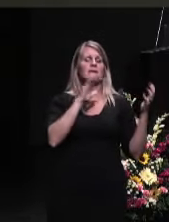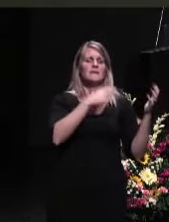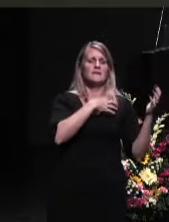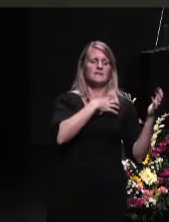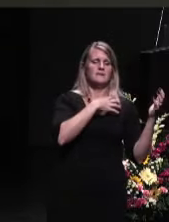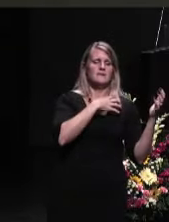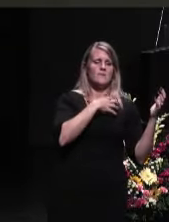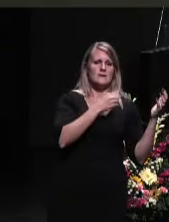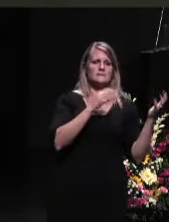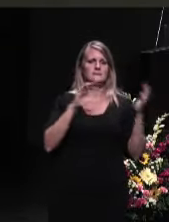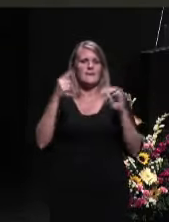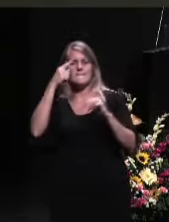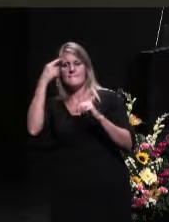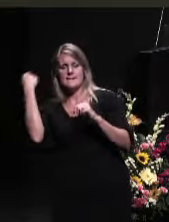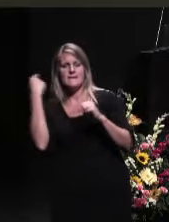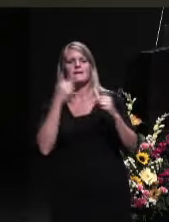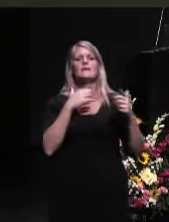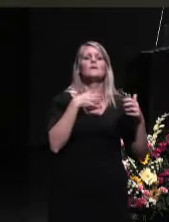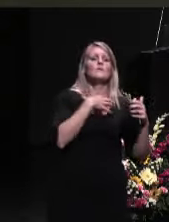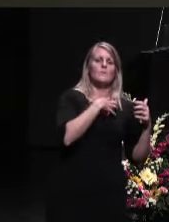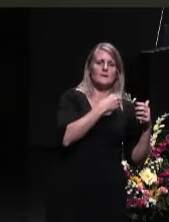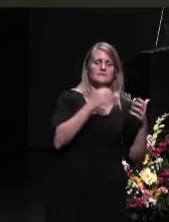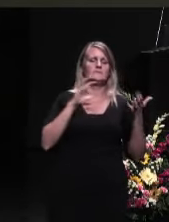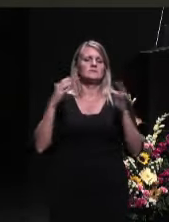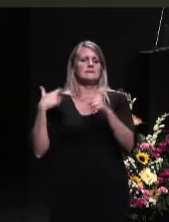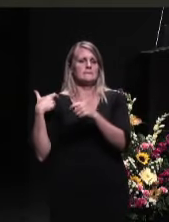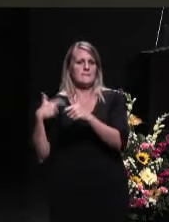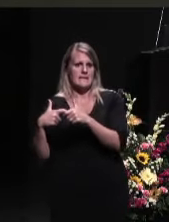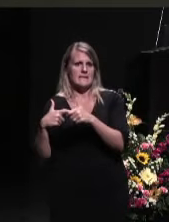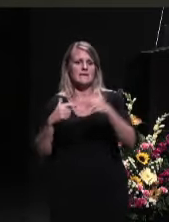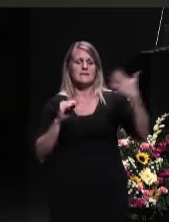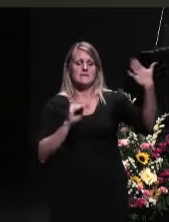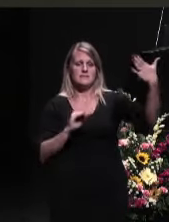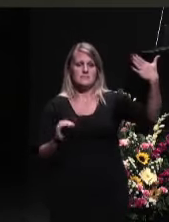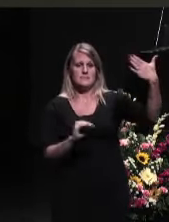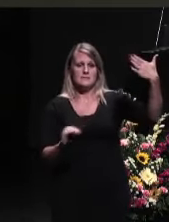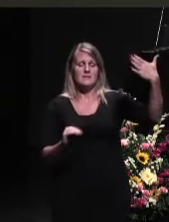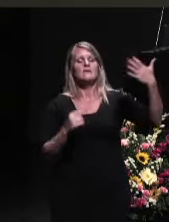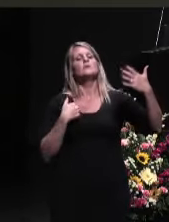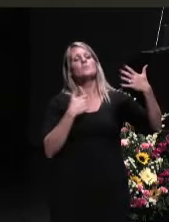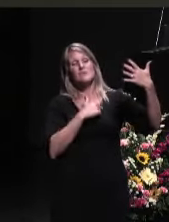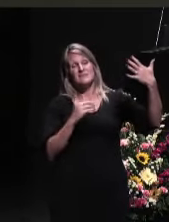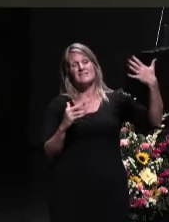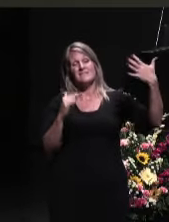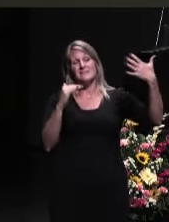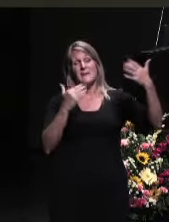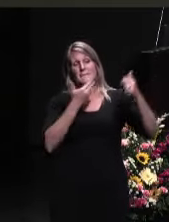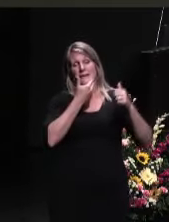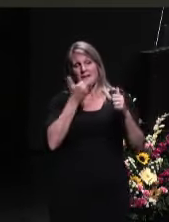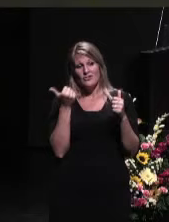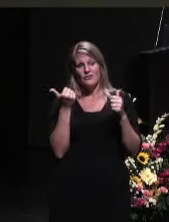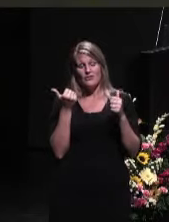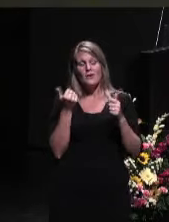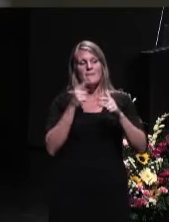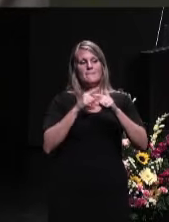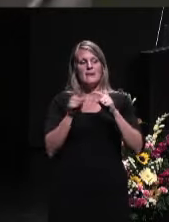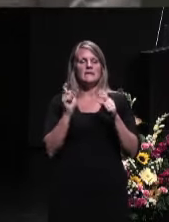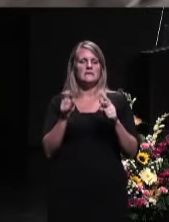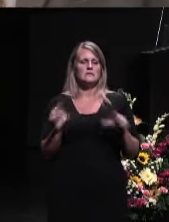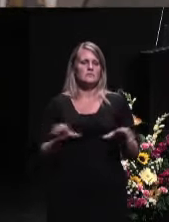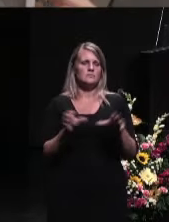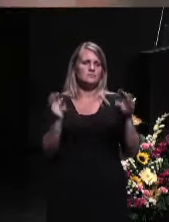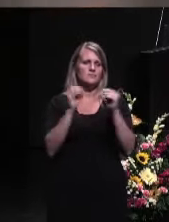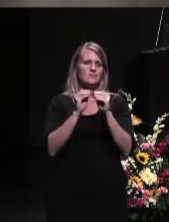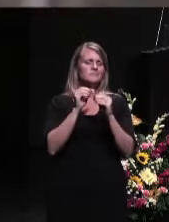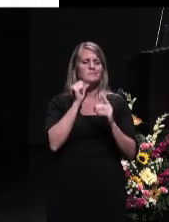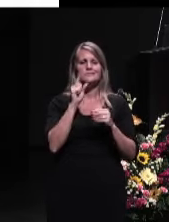college. I'm going to share some data with you about how we are making progress, but we need to do more. And when I say we, it's not just UW-Milwaukee,